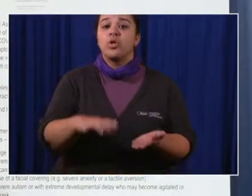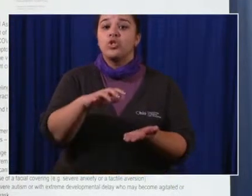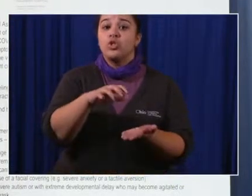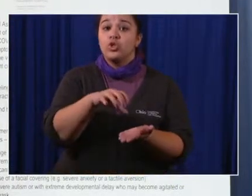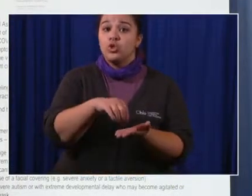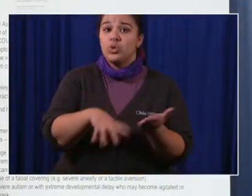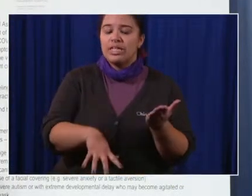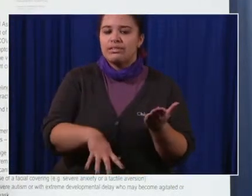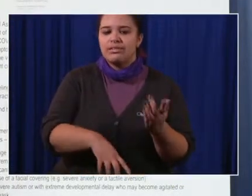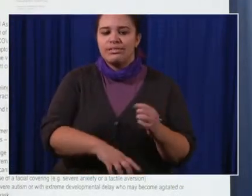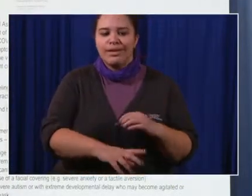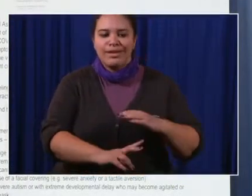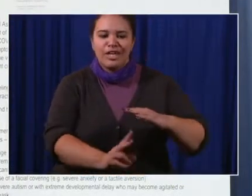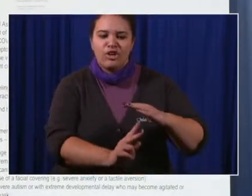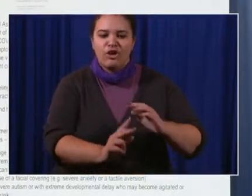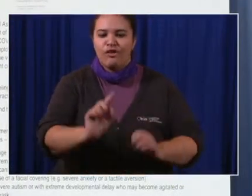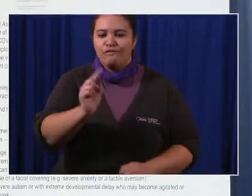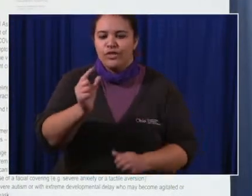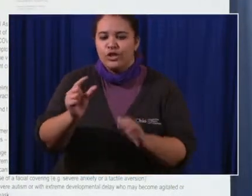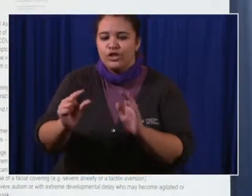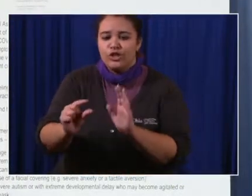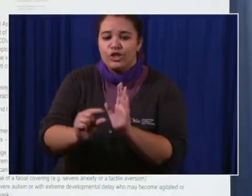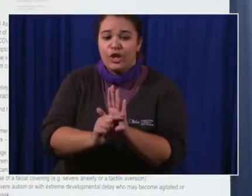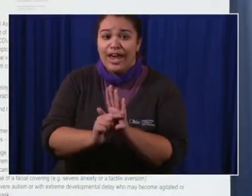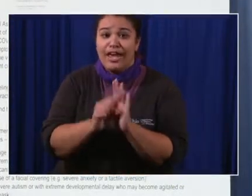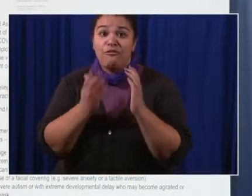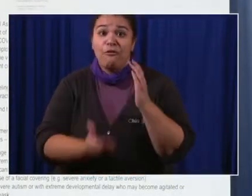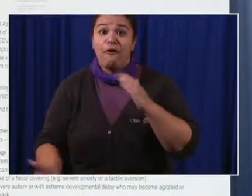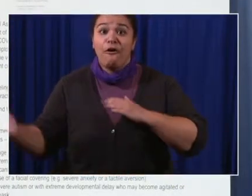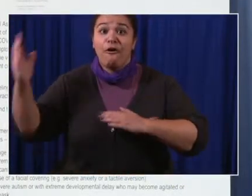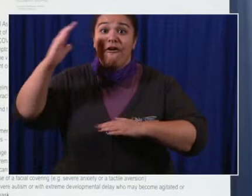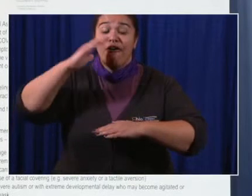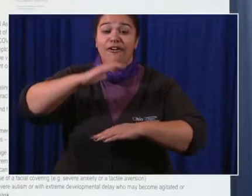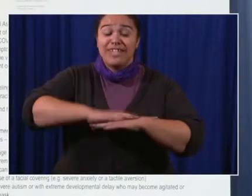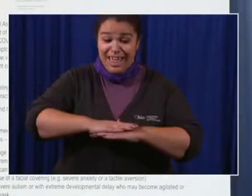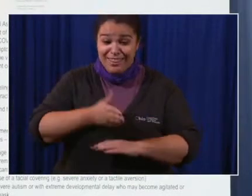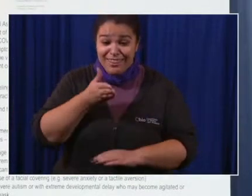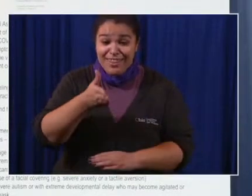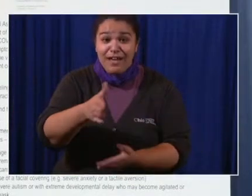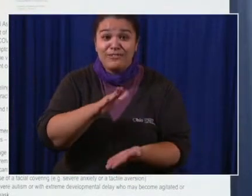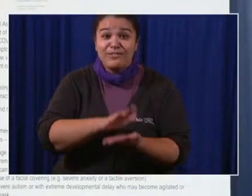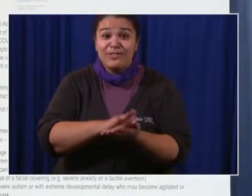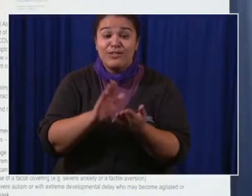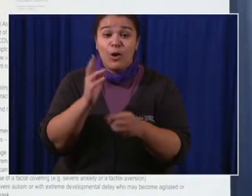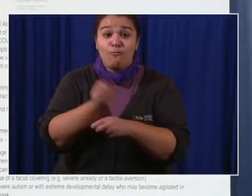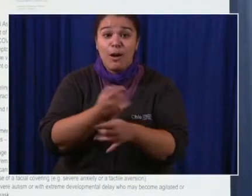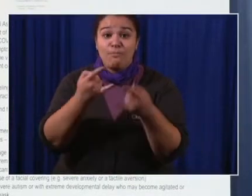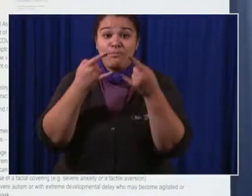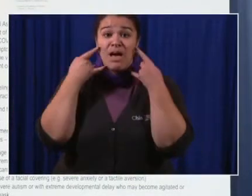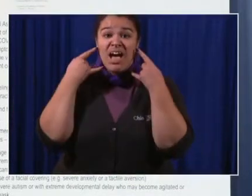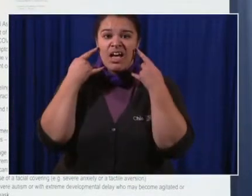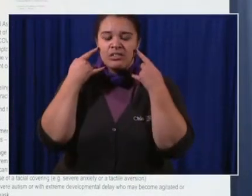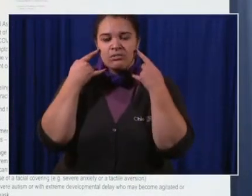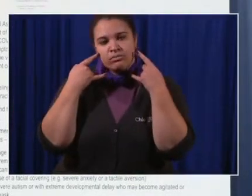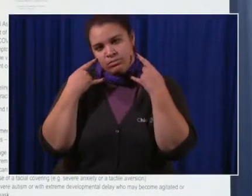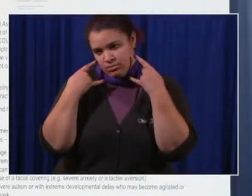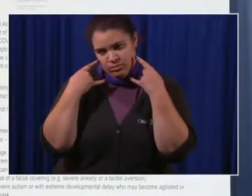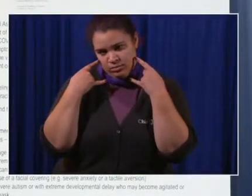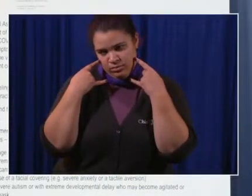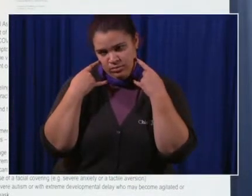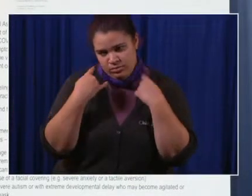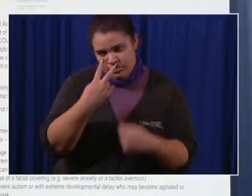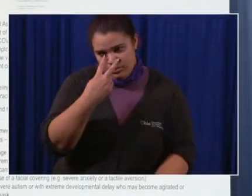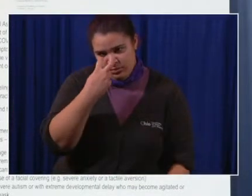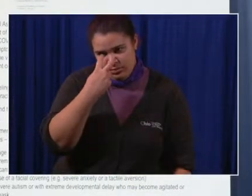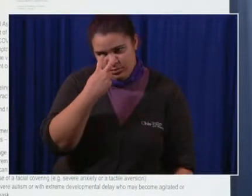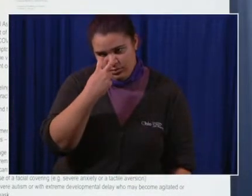wearing masks all day long is very low. So are schools now looking at either being the mask police and teachers